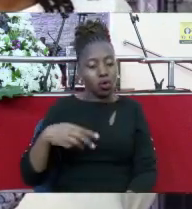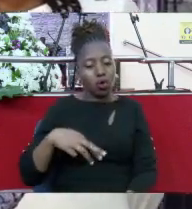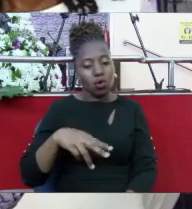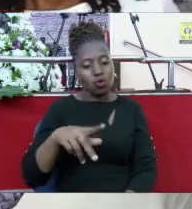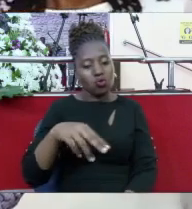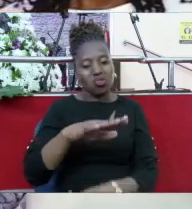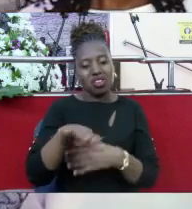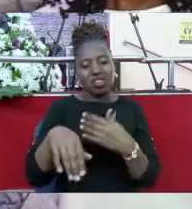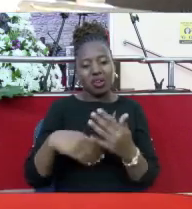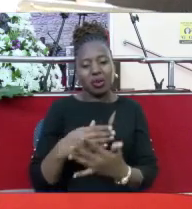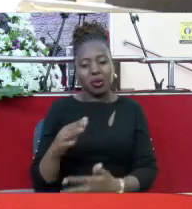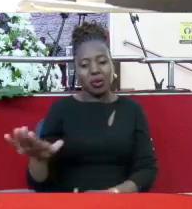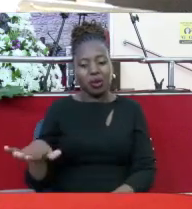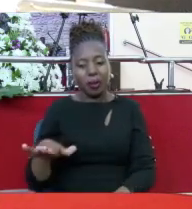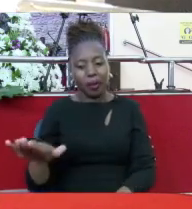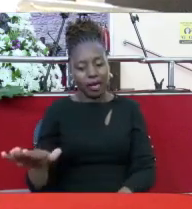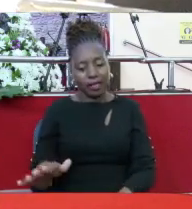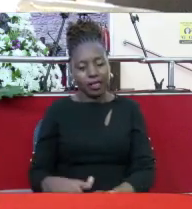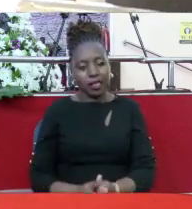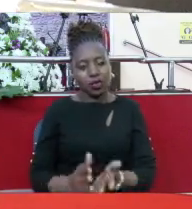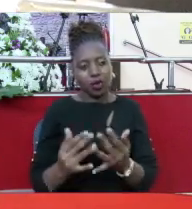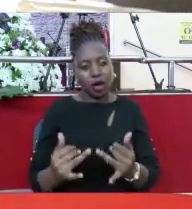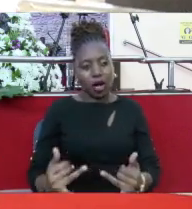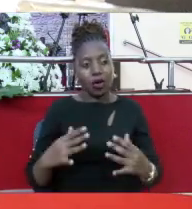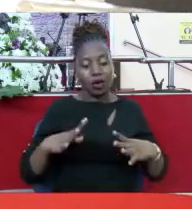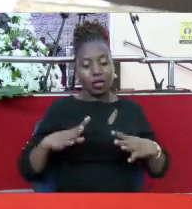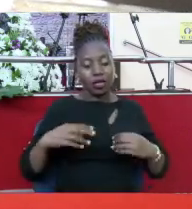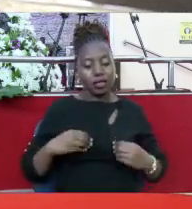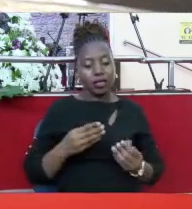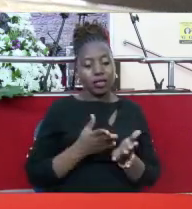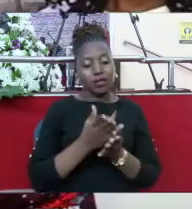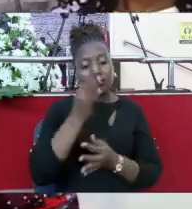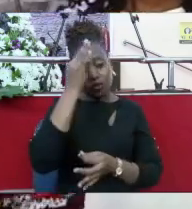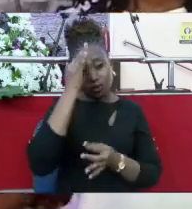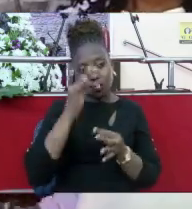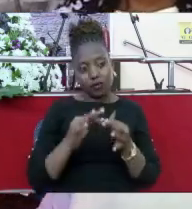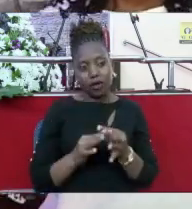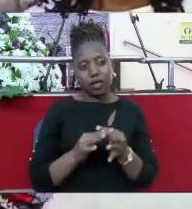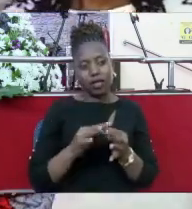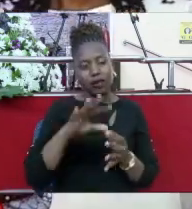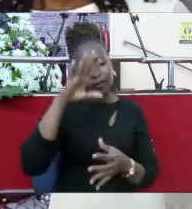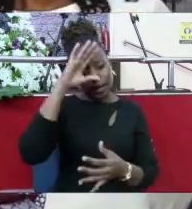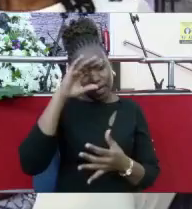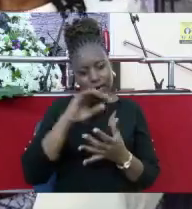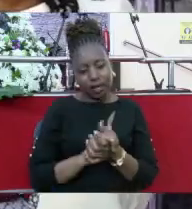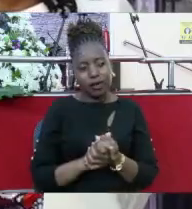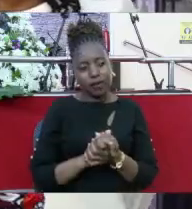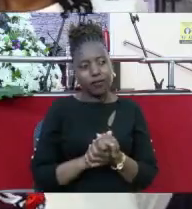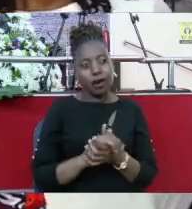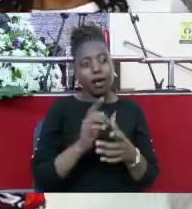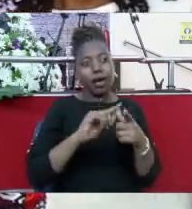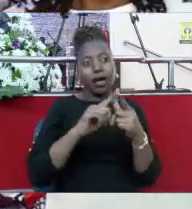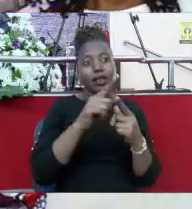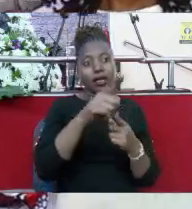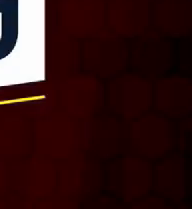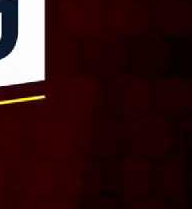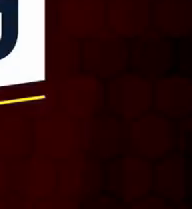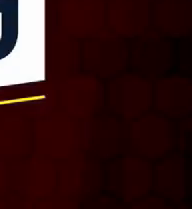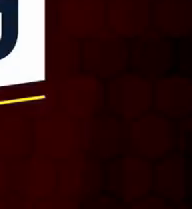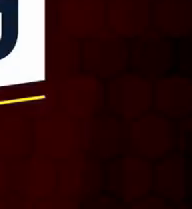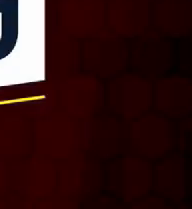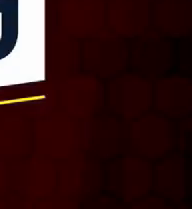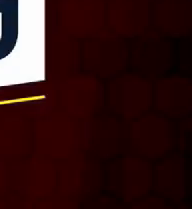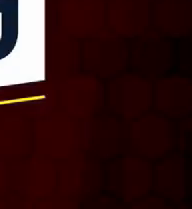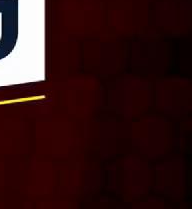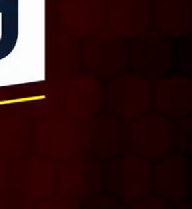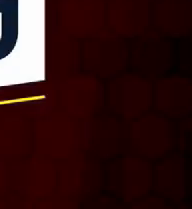So receive by faith. Just believe. And you receive in Jesus' name.